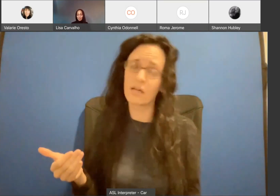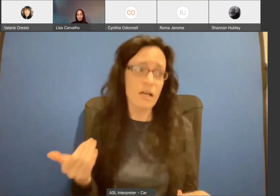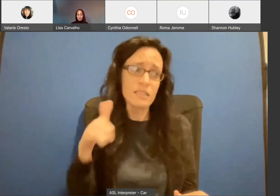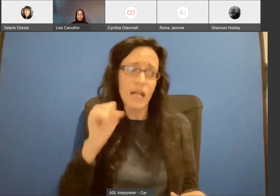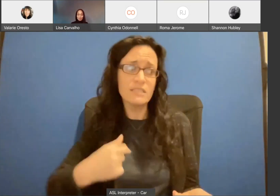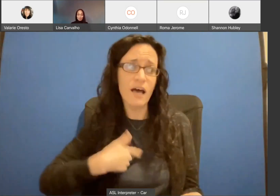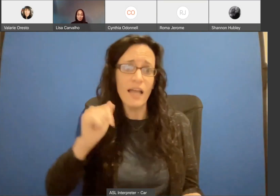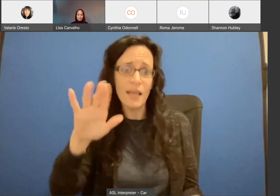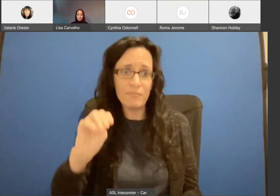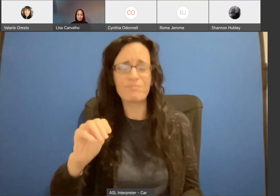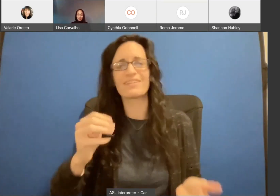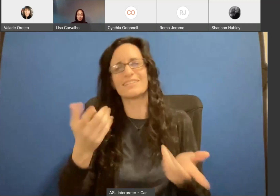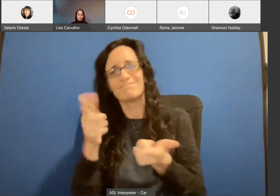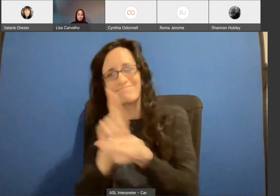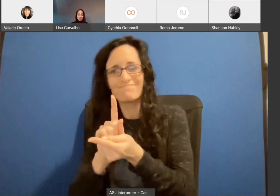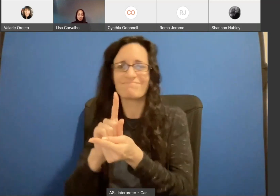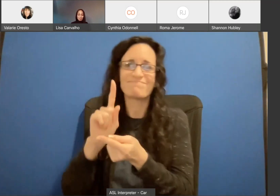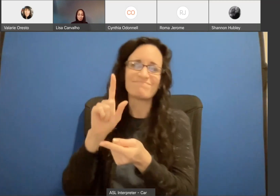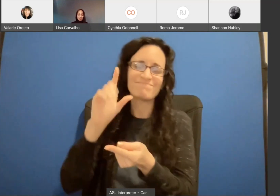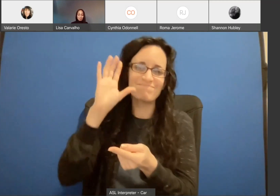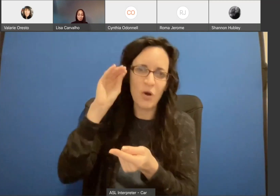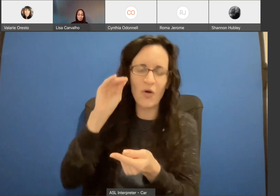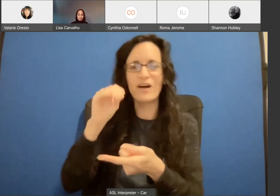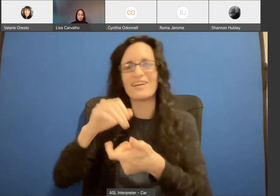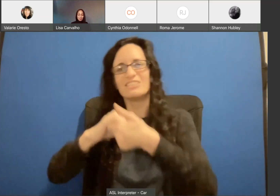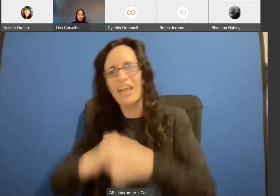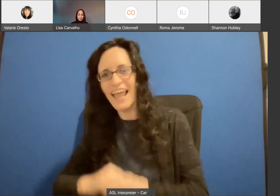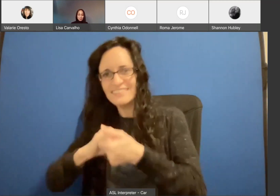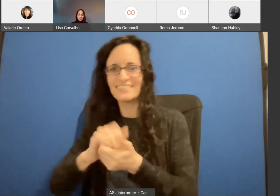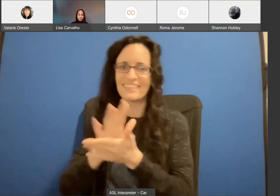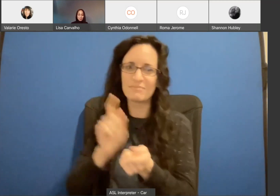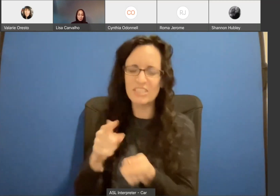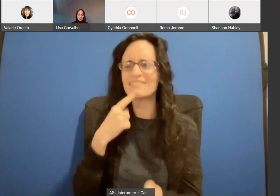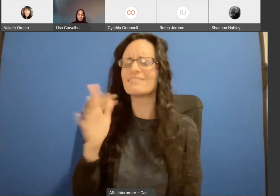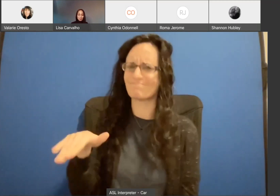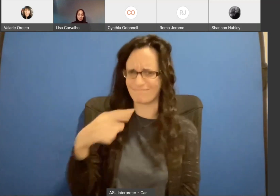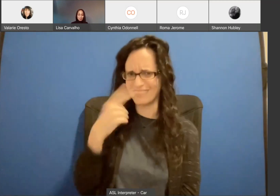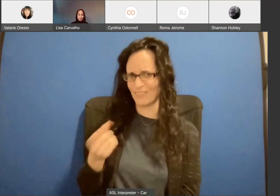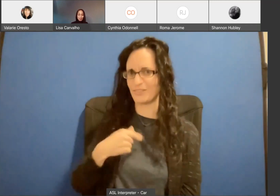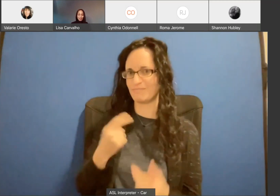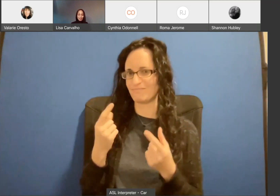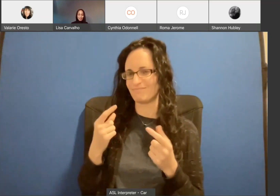And yeah, get to meet this guy, shake hands, glad to meet you. I said, "Hey, let me tell you what I do for a living."